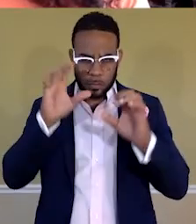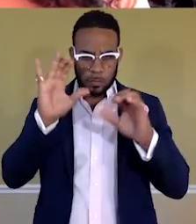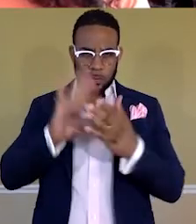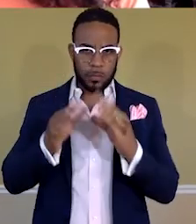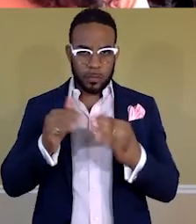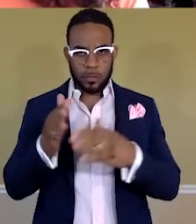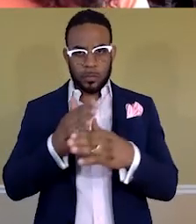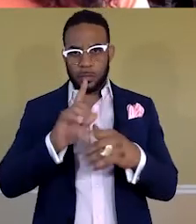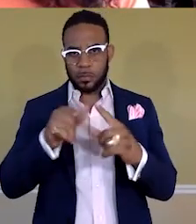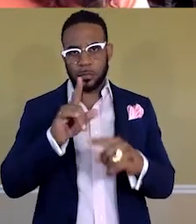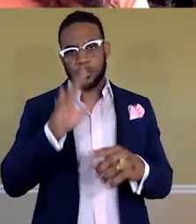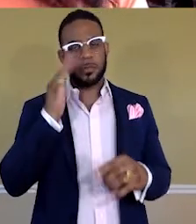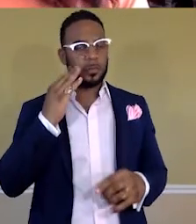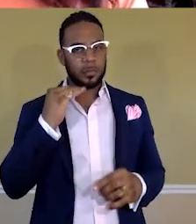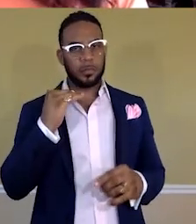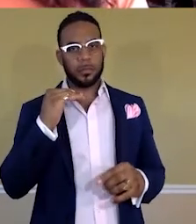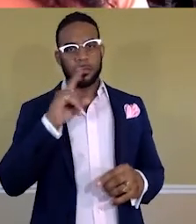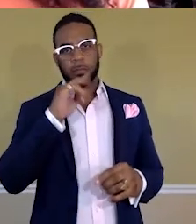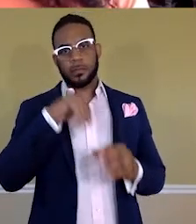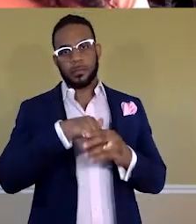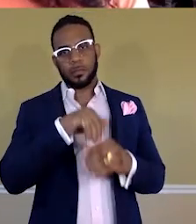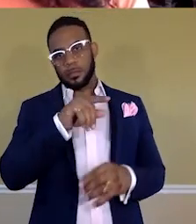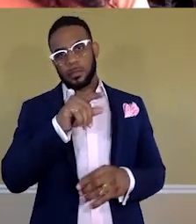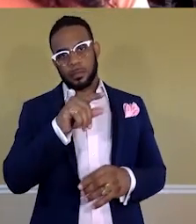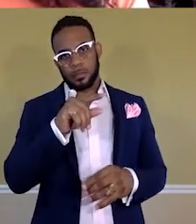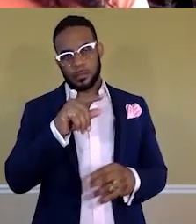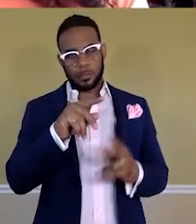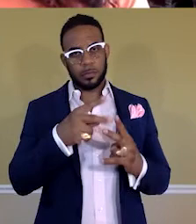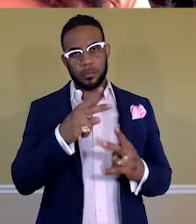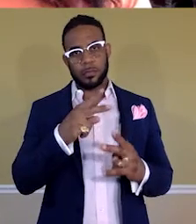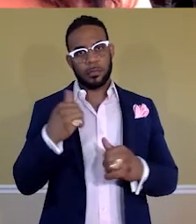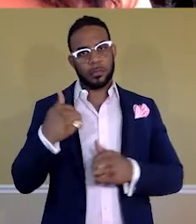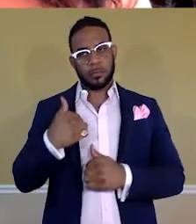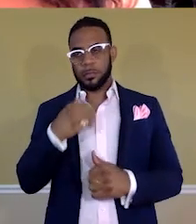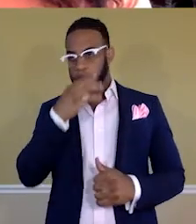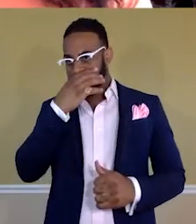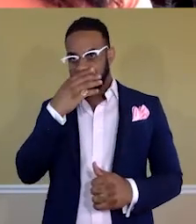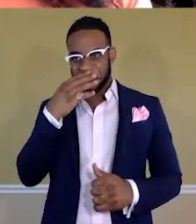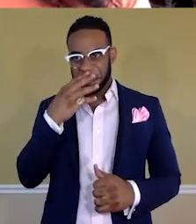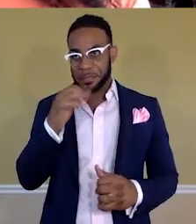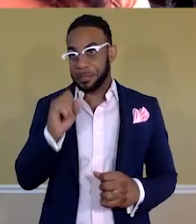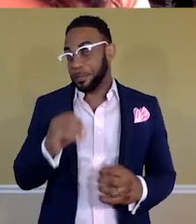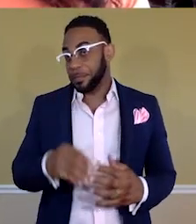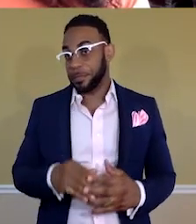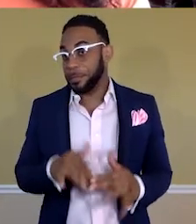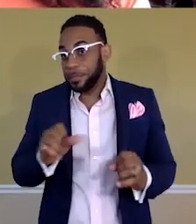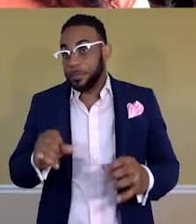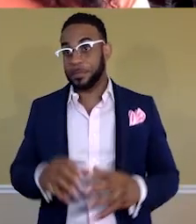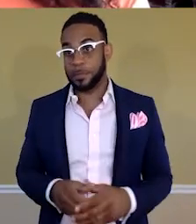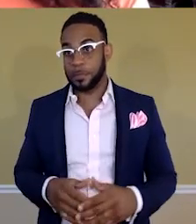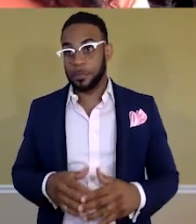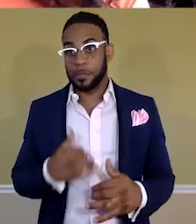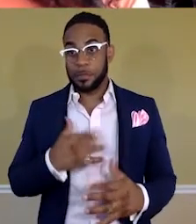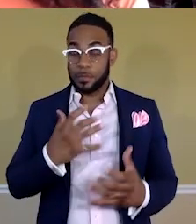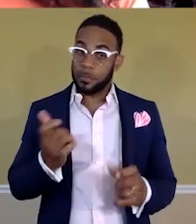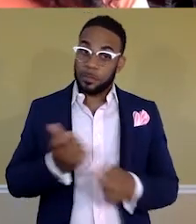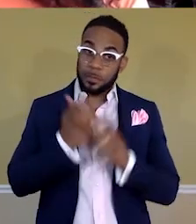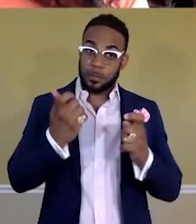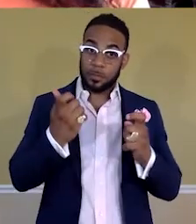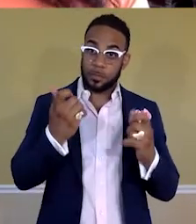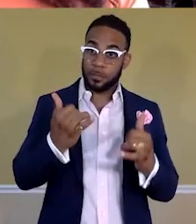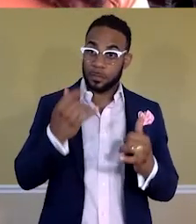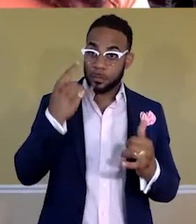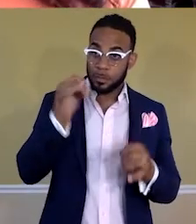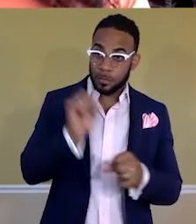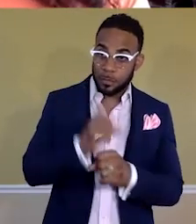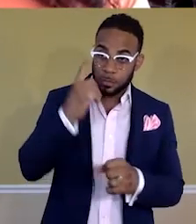to share about his experience being in a segregated army. So yes, I want to celebrate this